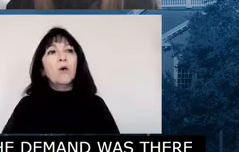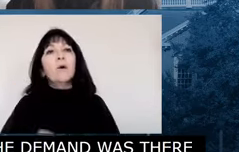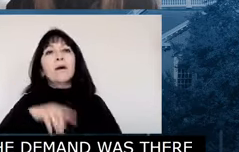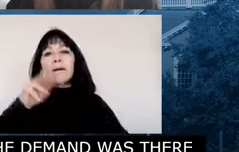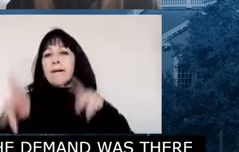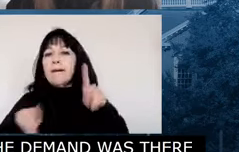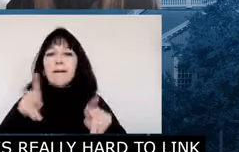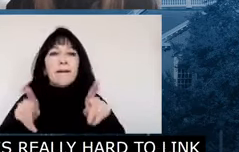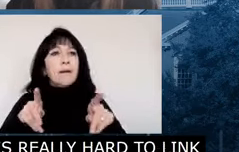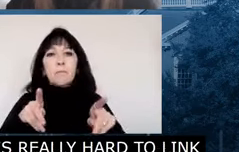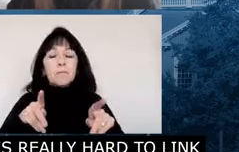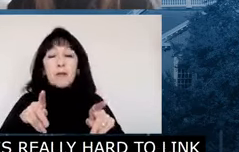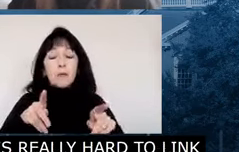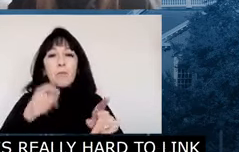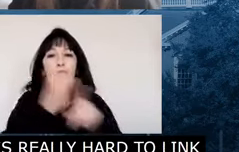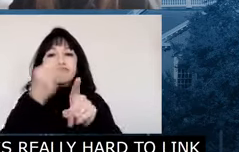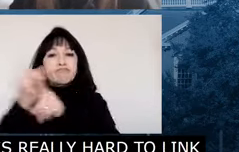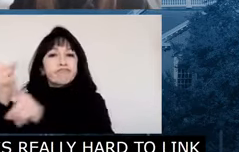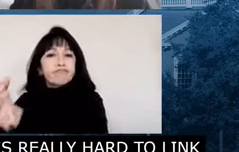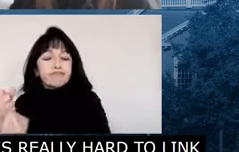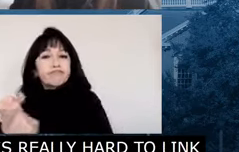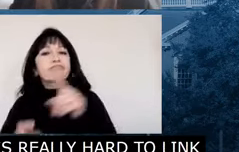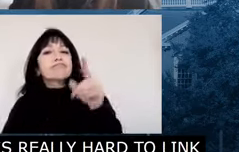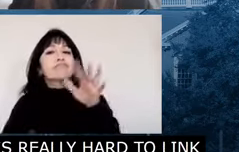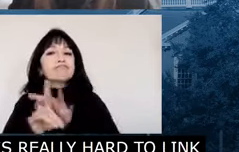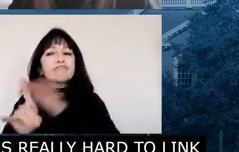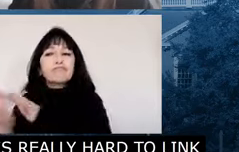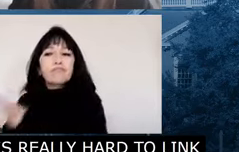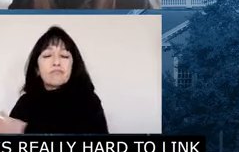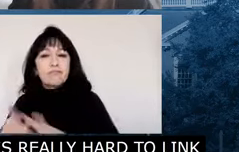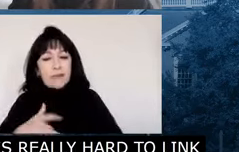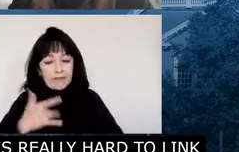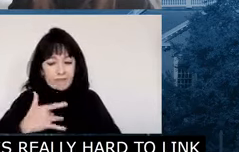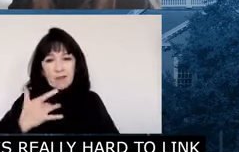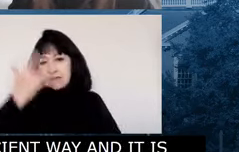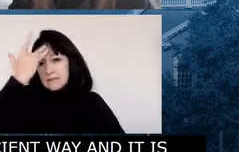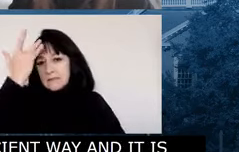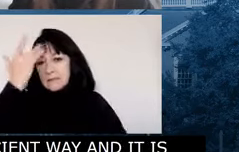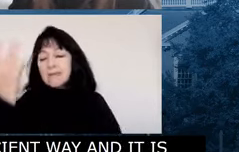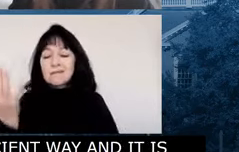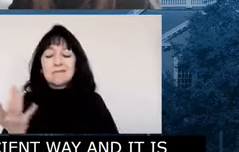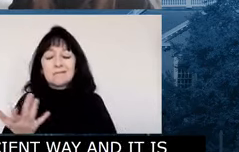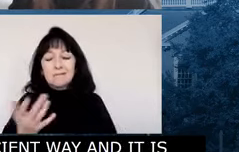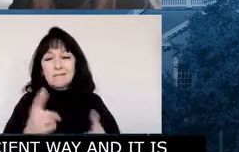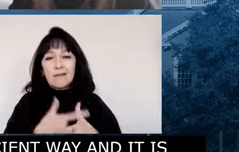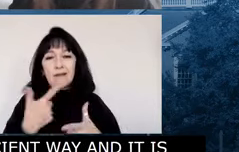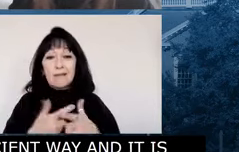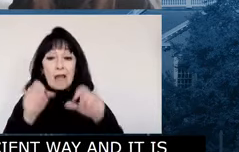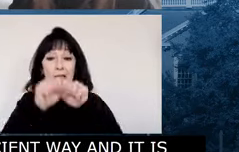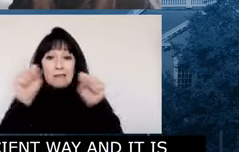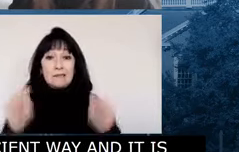we'll look at in a kind of after event type of fashion.